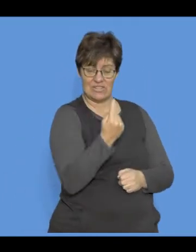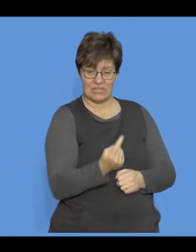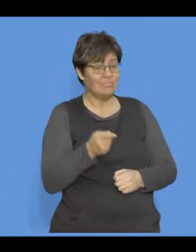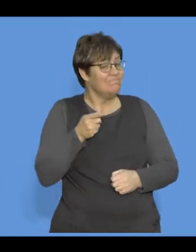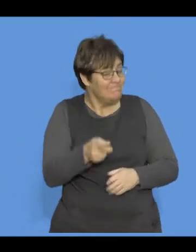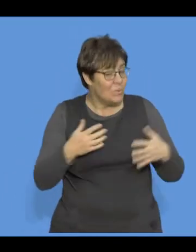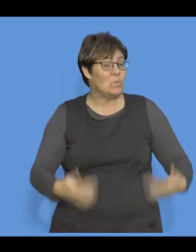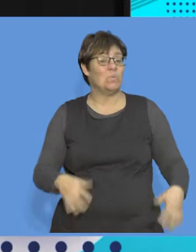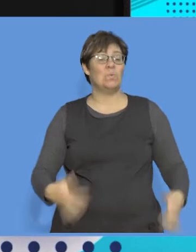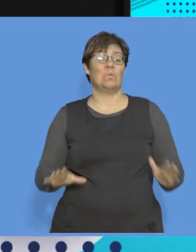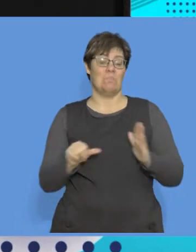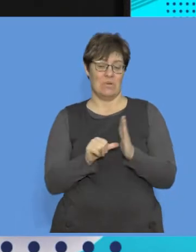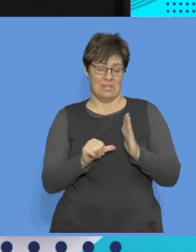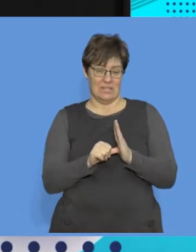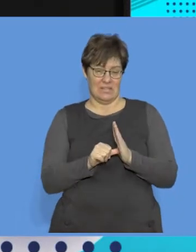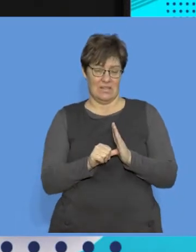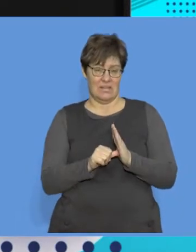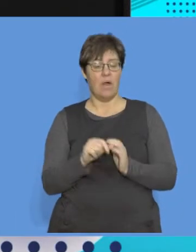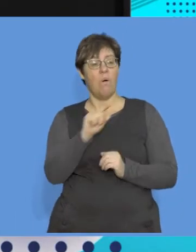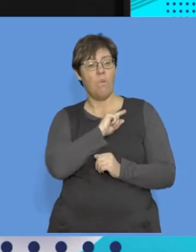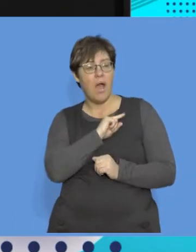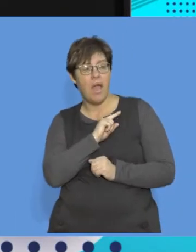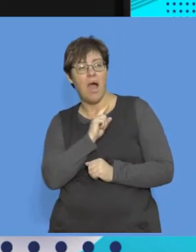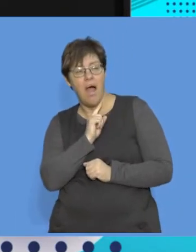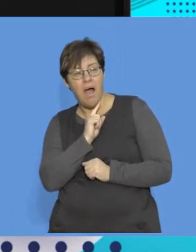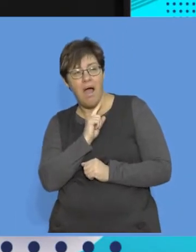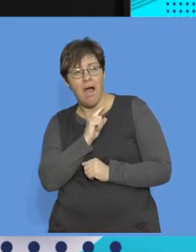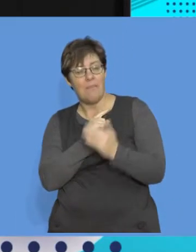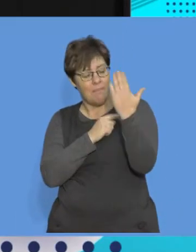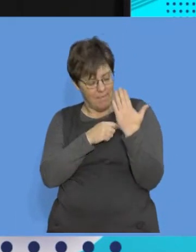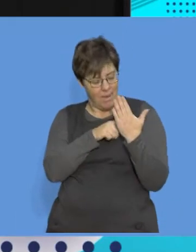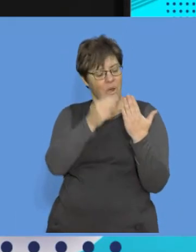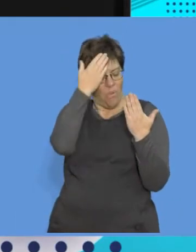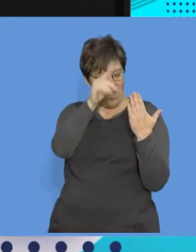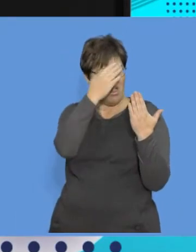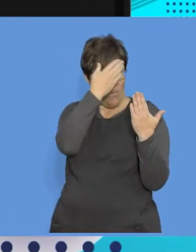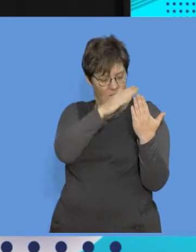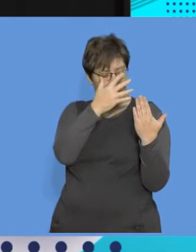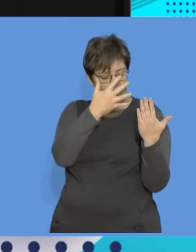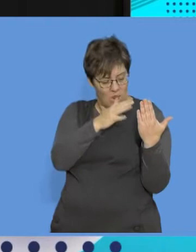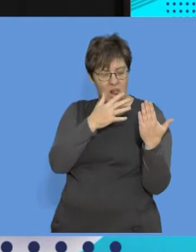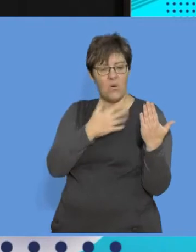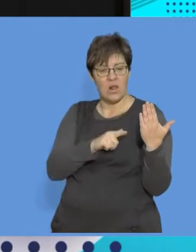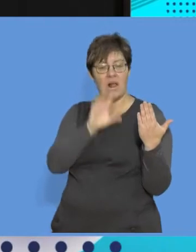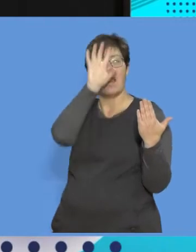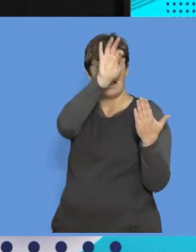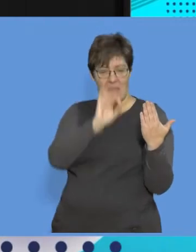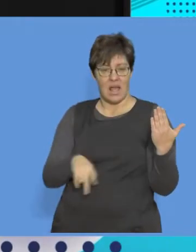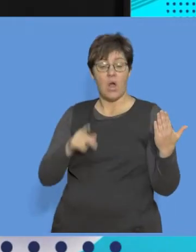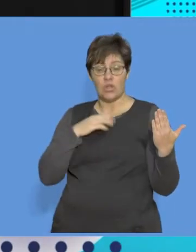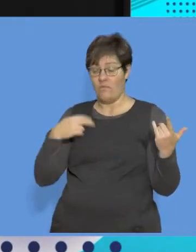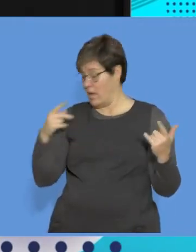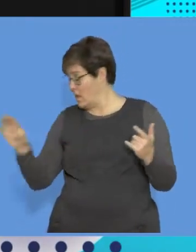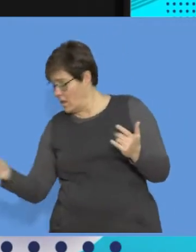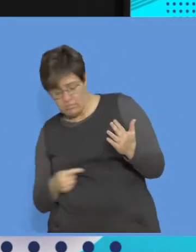so that you can start to make meaning when you've got the data sheet in front of you. Try and make links between the